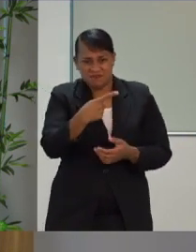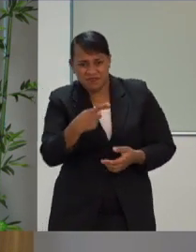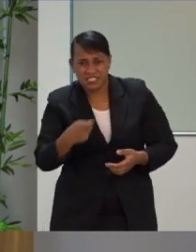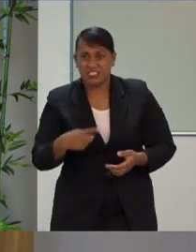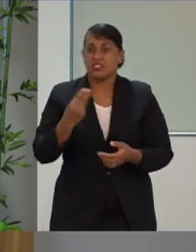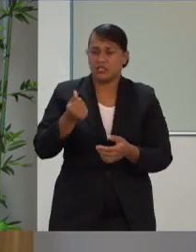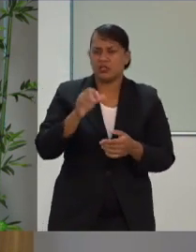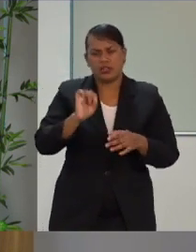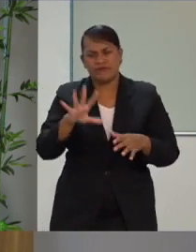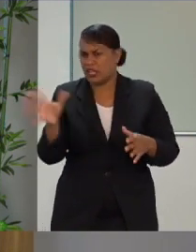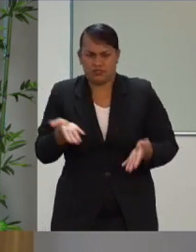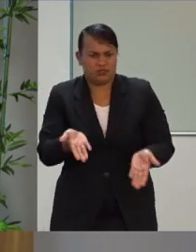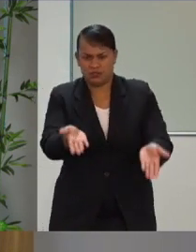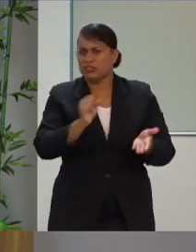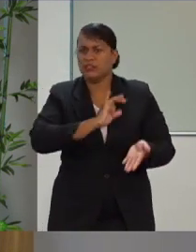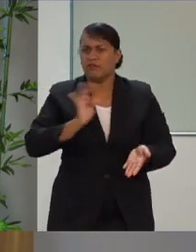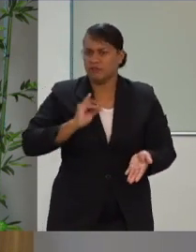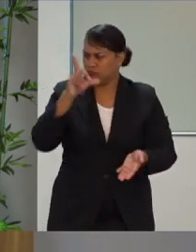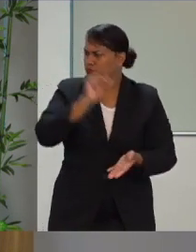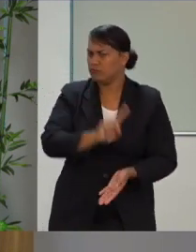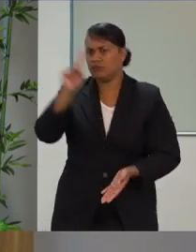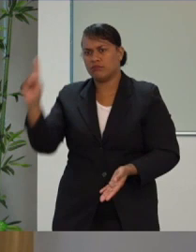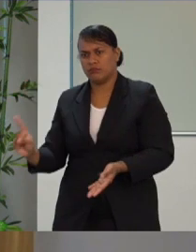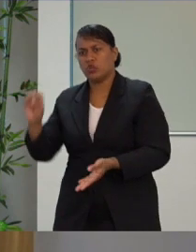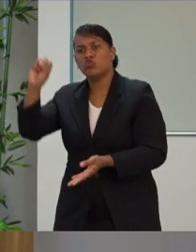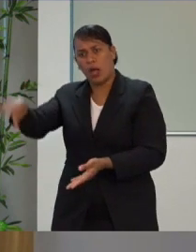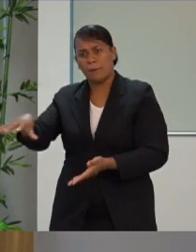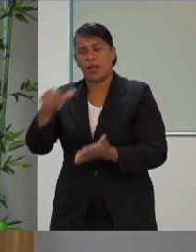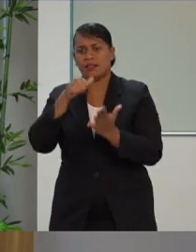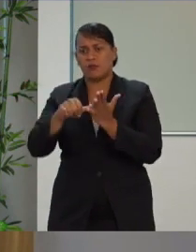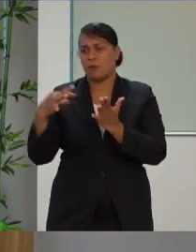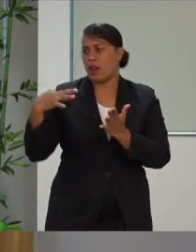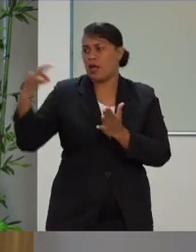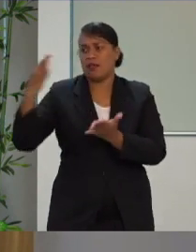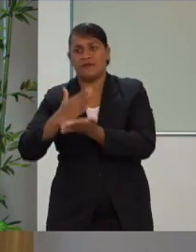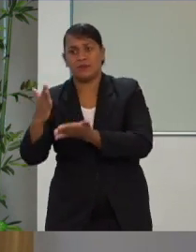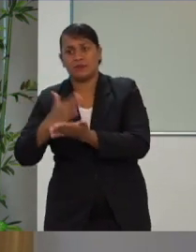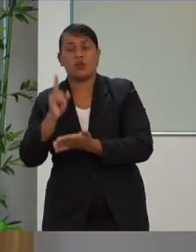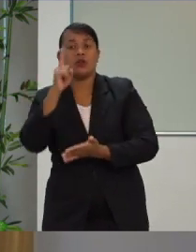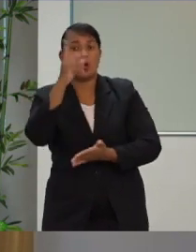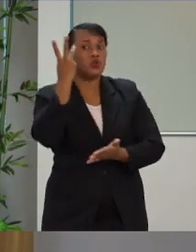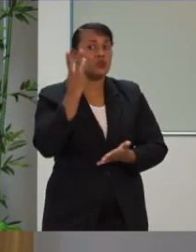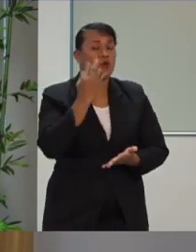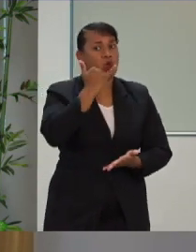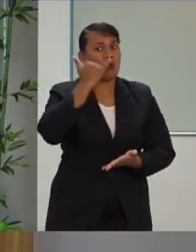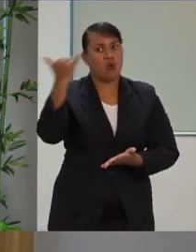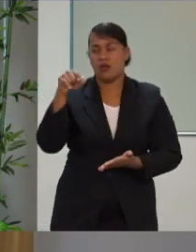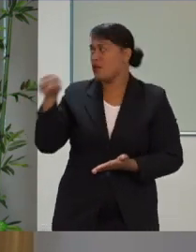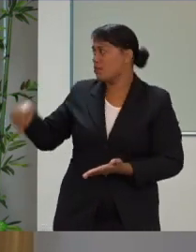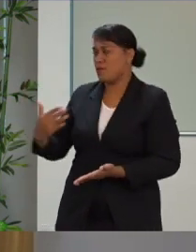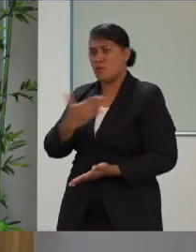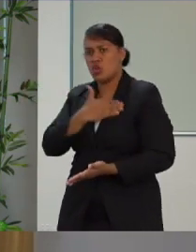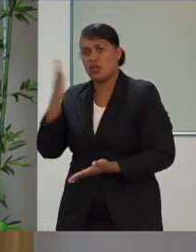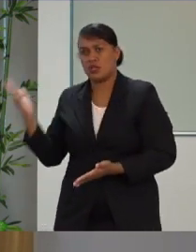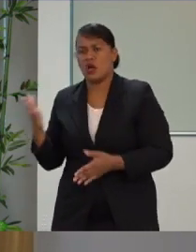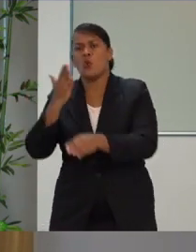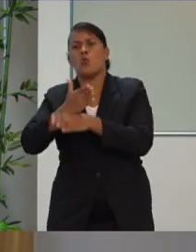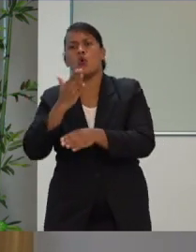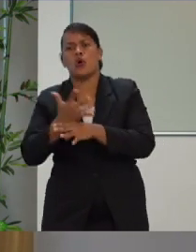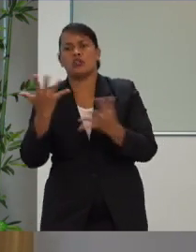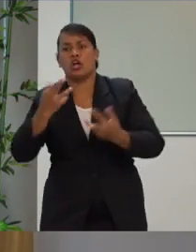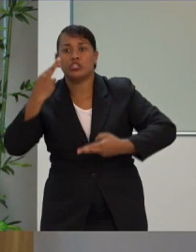also had a number of people. For example, I received a phone call from a lady this morning who's been working in a restaurant,